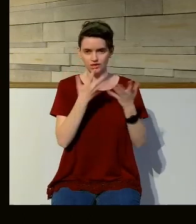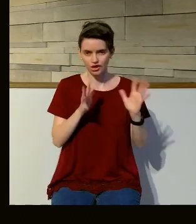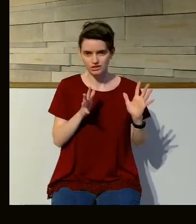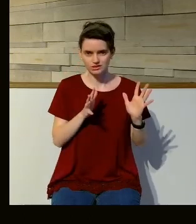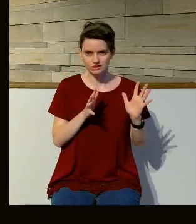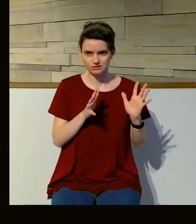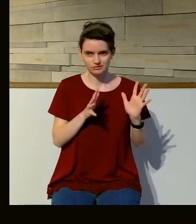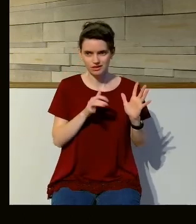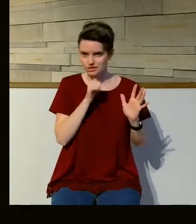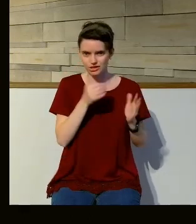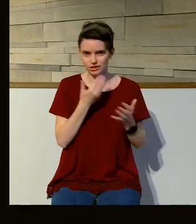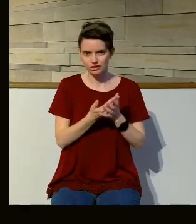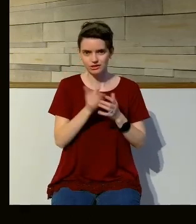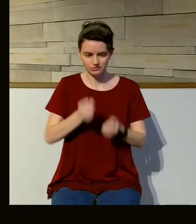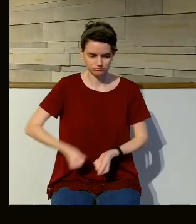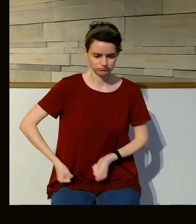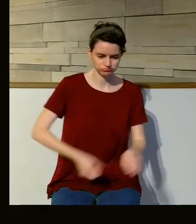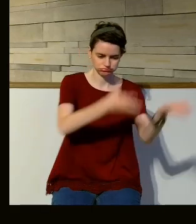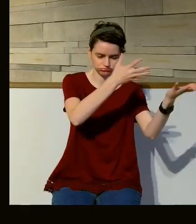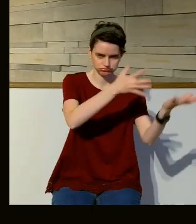good, but to be thrown at and walked on.